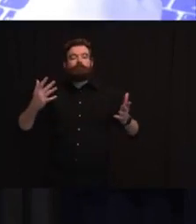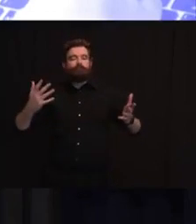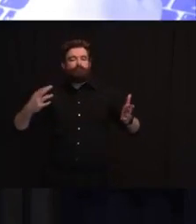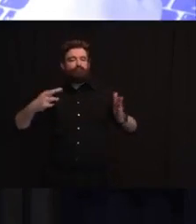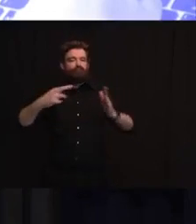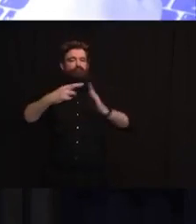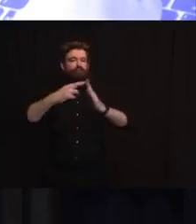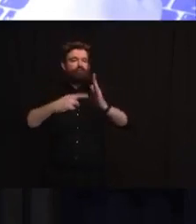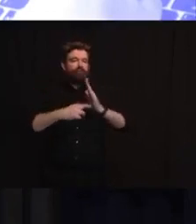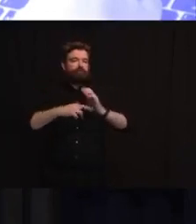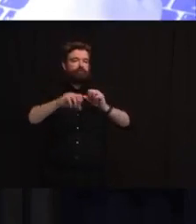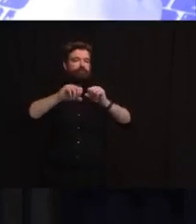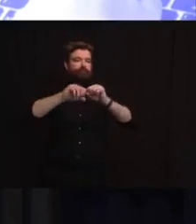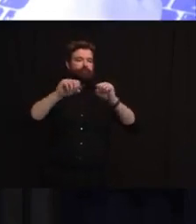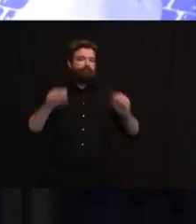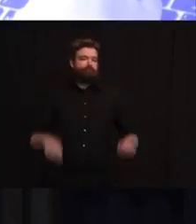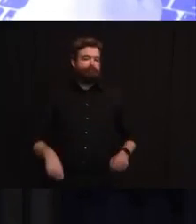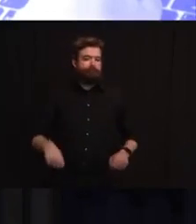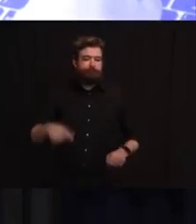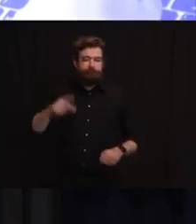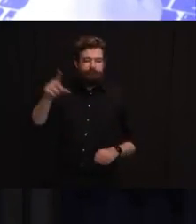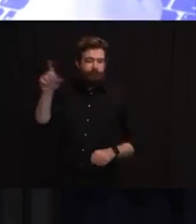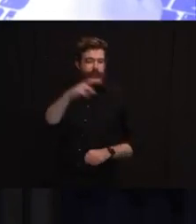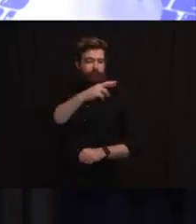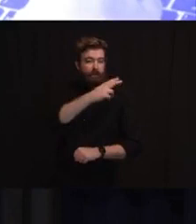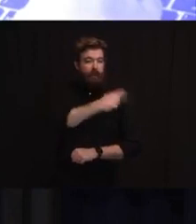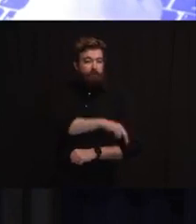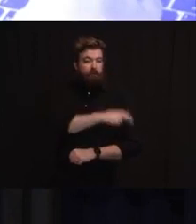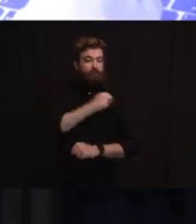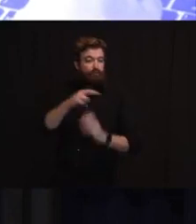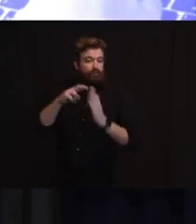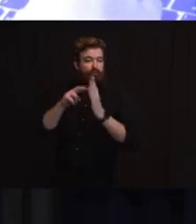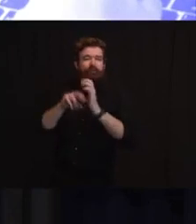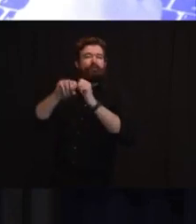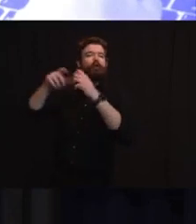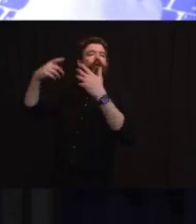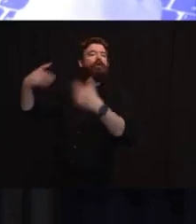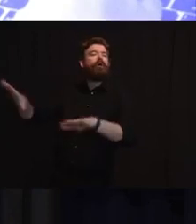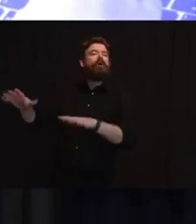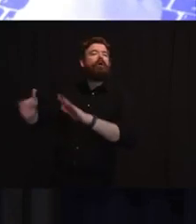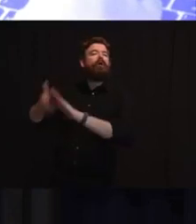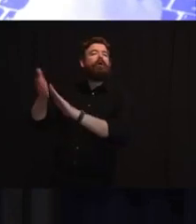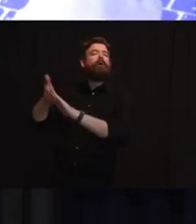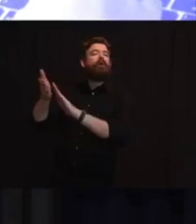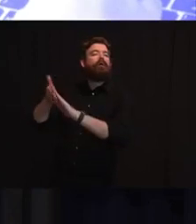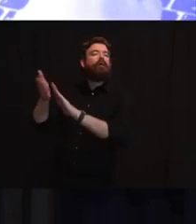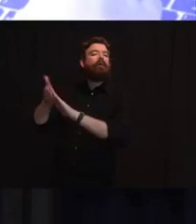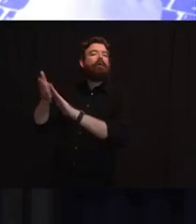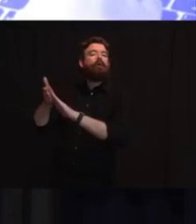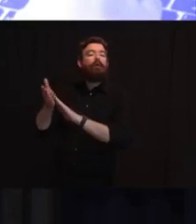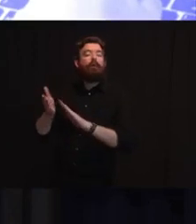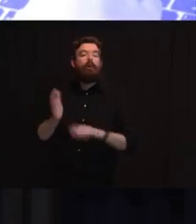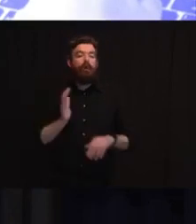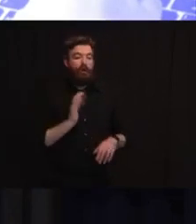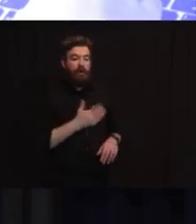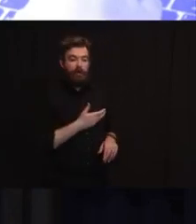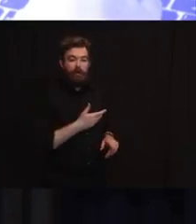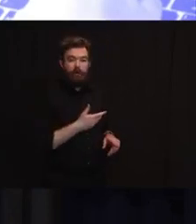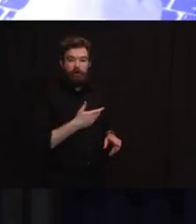that particularly the hospitals are familiar with are up and running well. The call